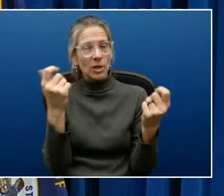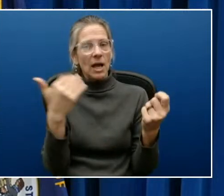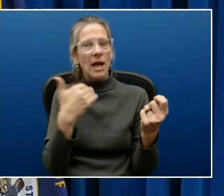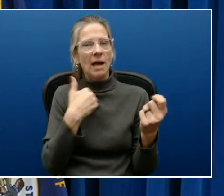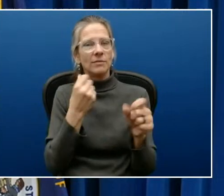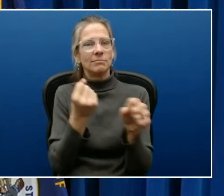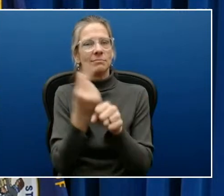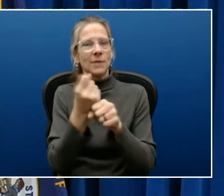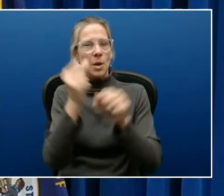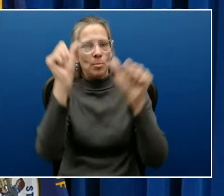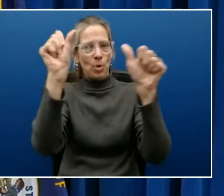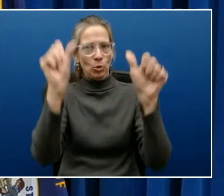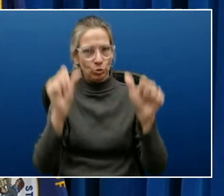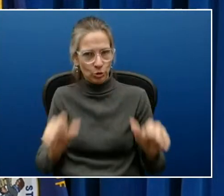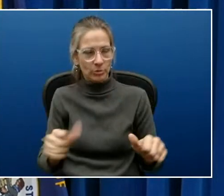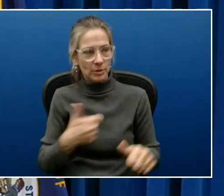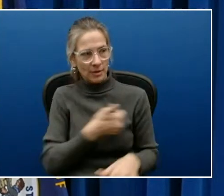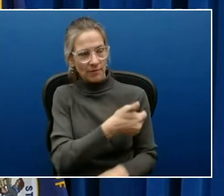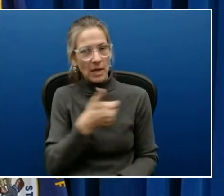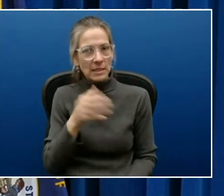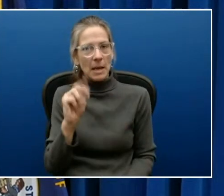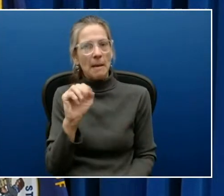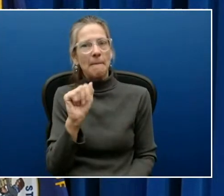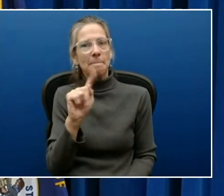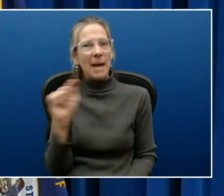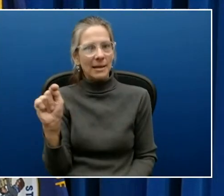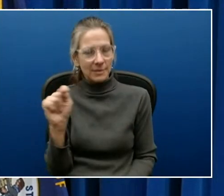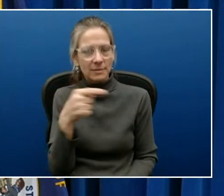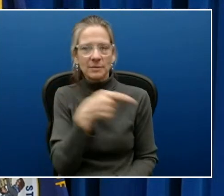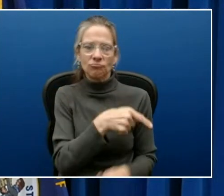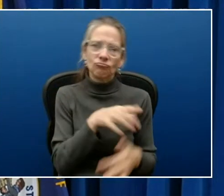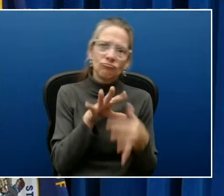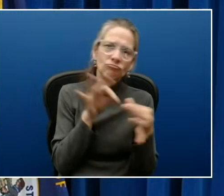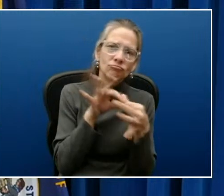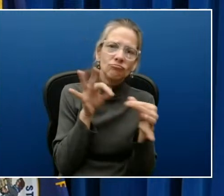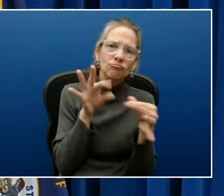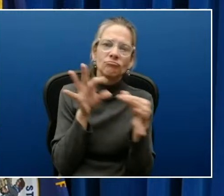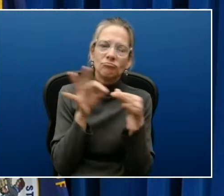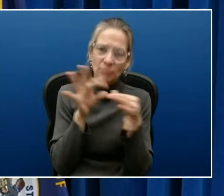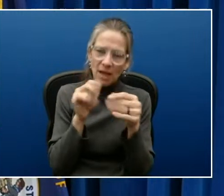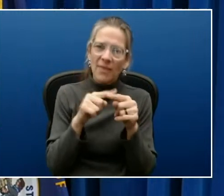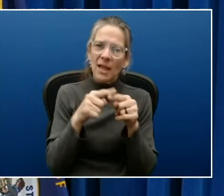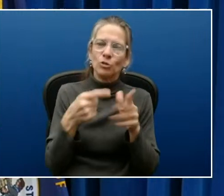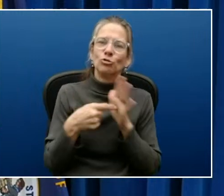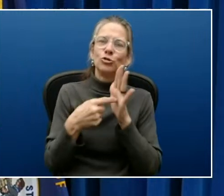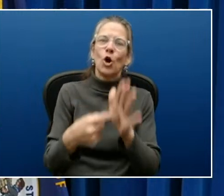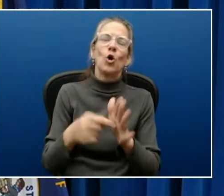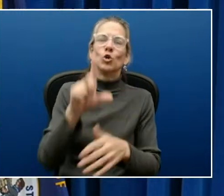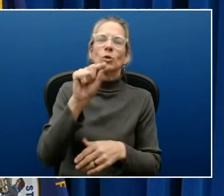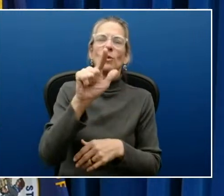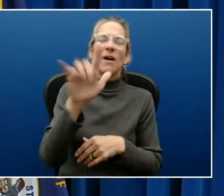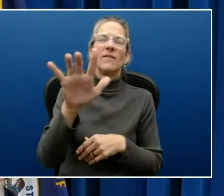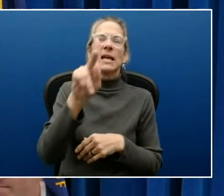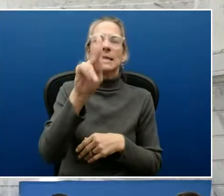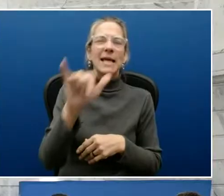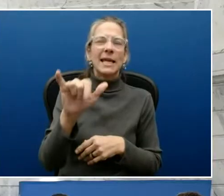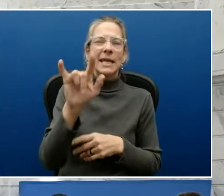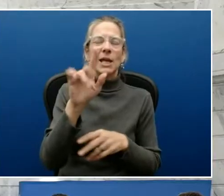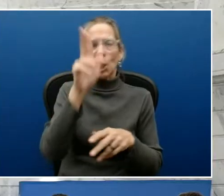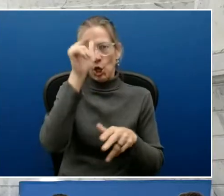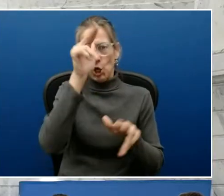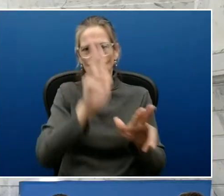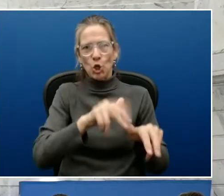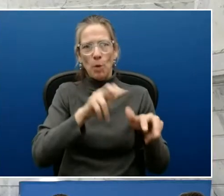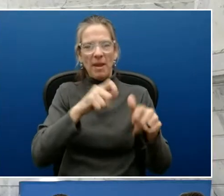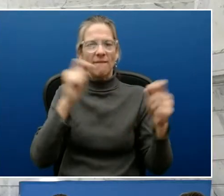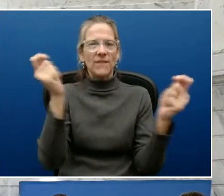to invite Matt to provide brief remarks and then unveil the 2025 Kentucky Derby Festival poster.